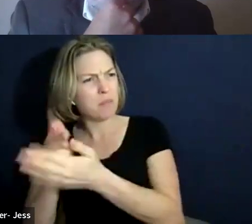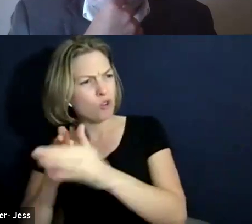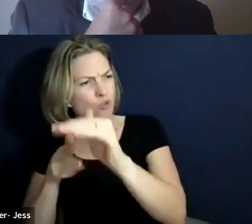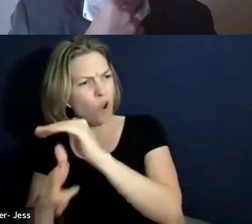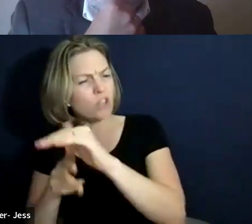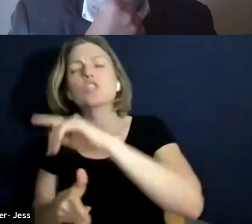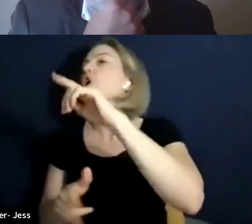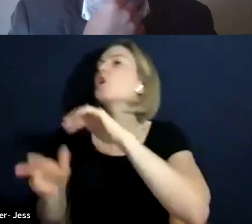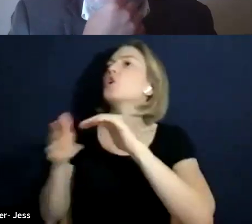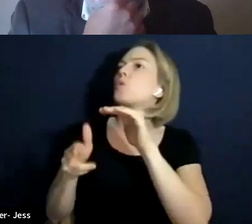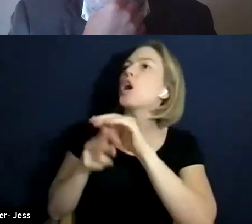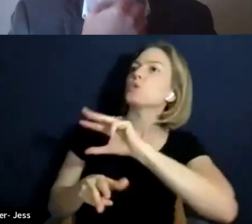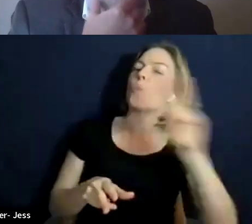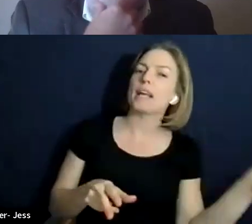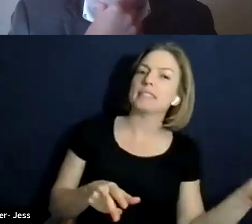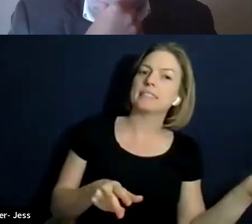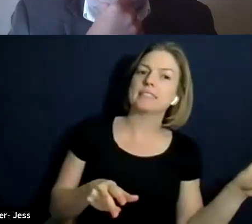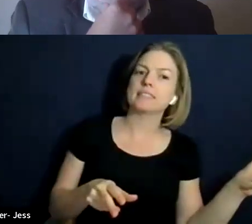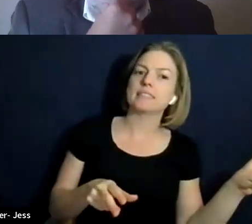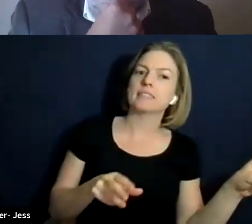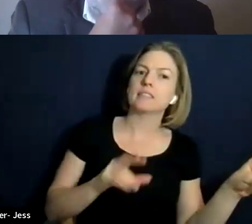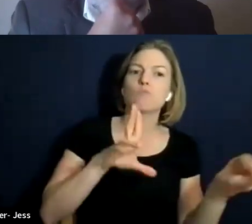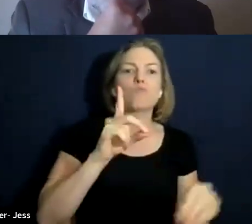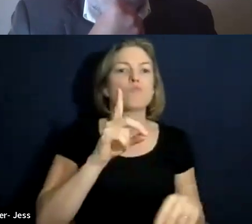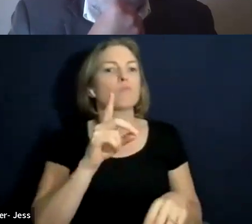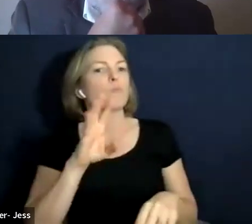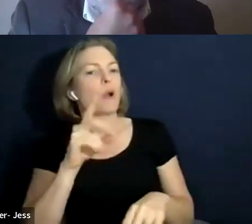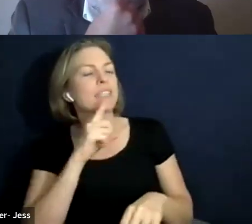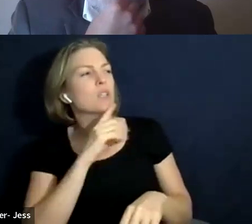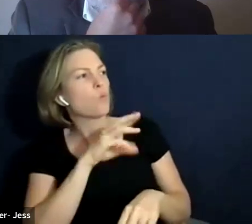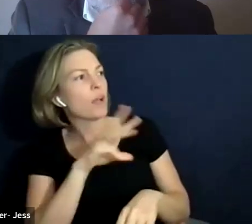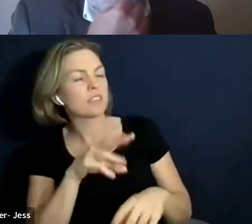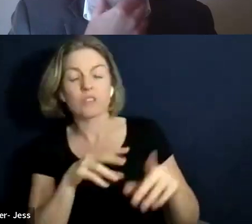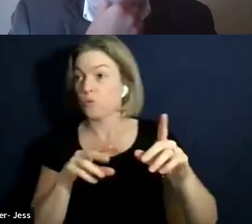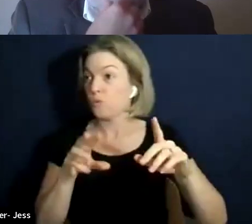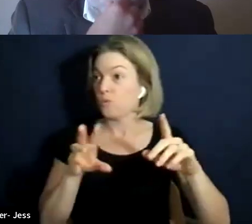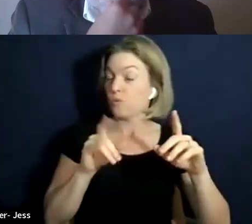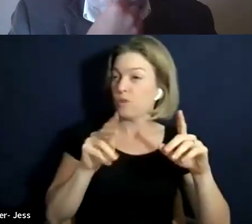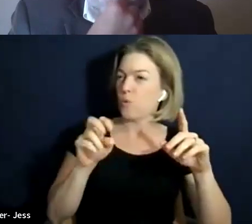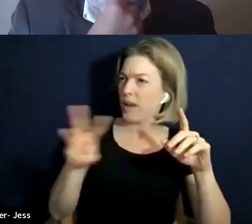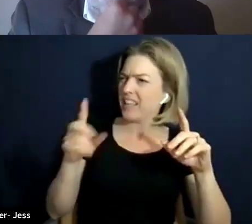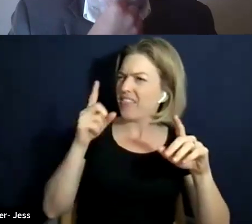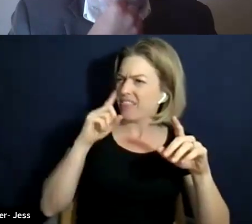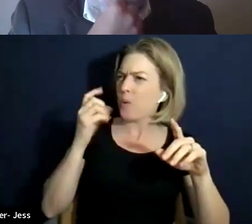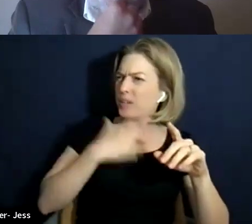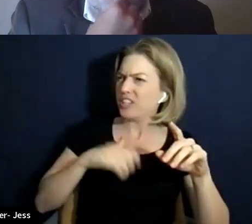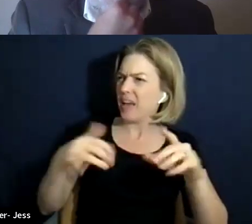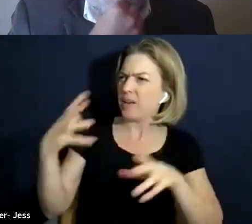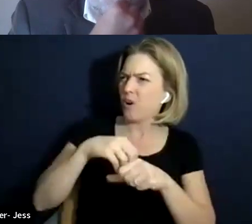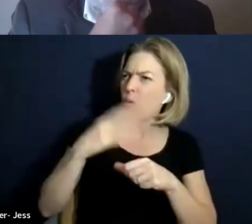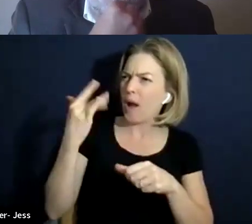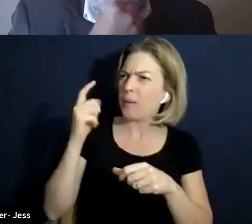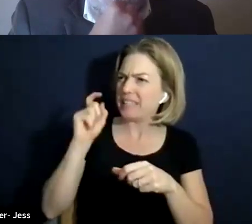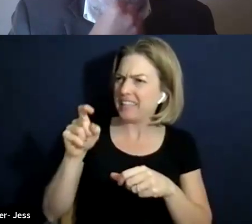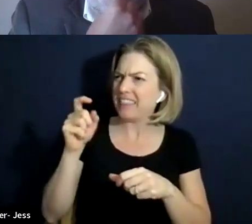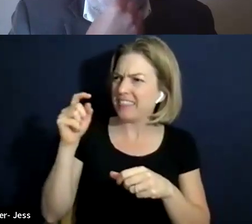to the west. The west. Right, up to the west. Right. I guess it would be nice if that was part of this meeting about why do we need this? Here are the